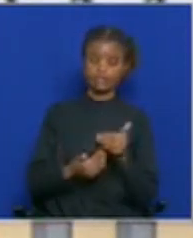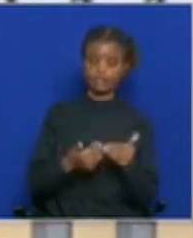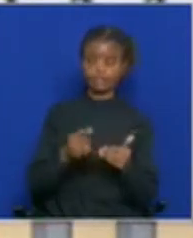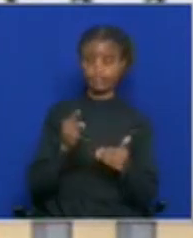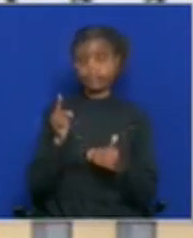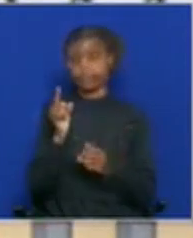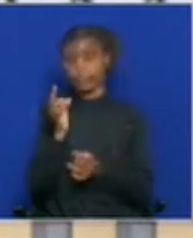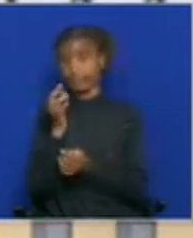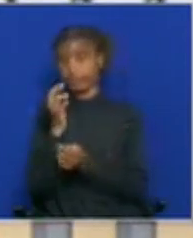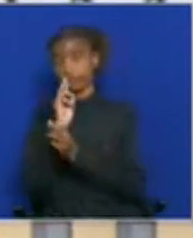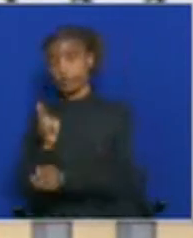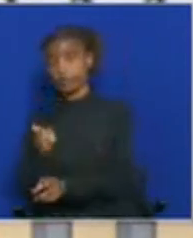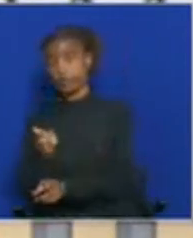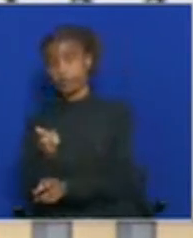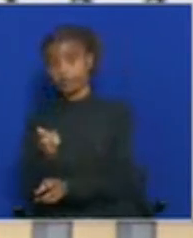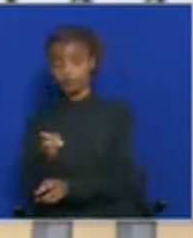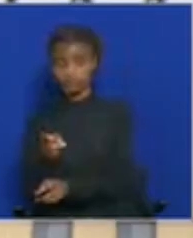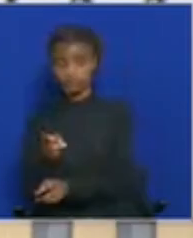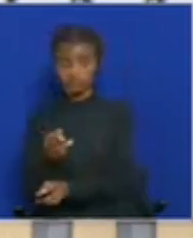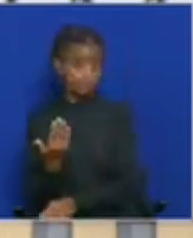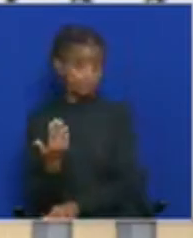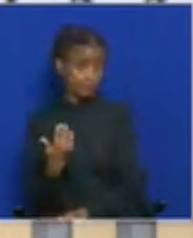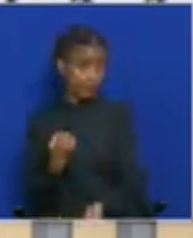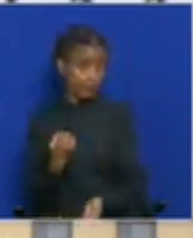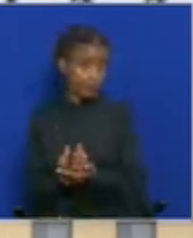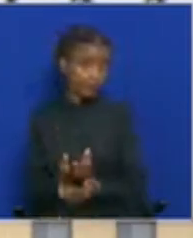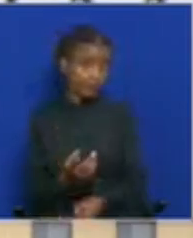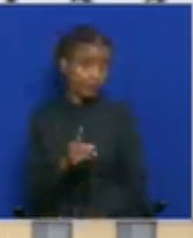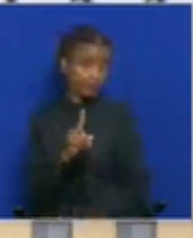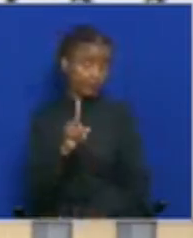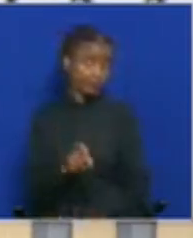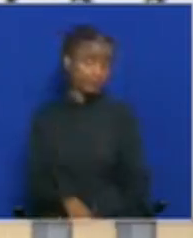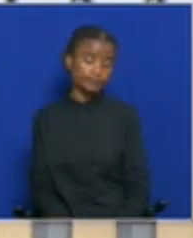Have you had that kind of experience?